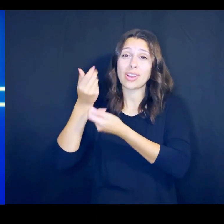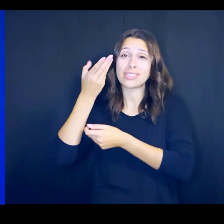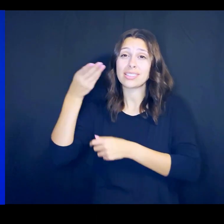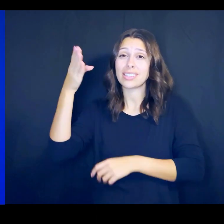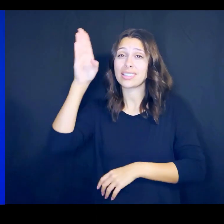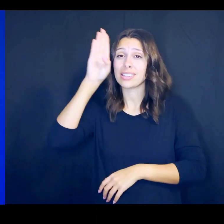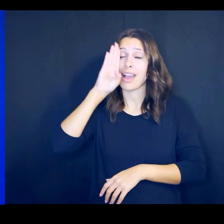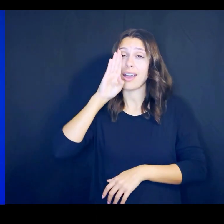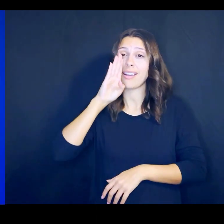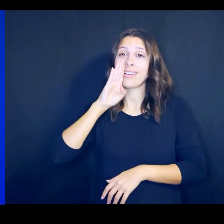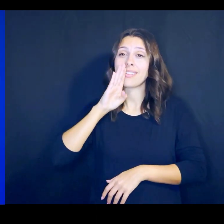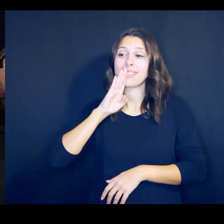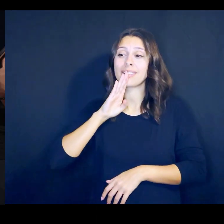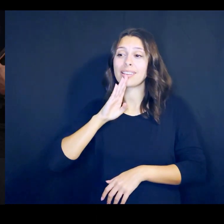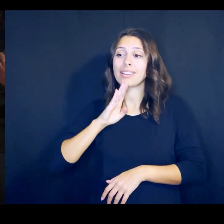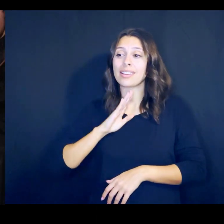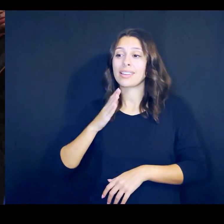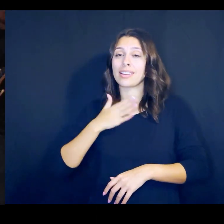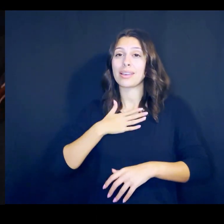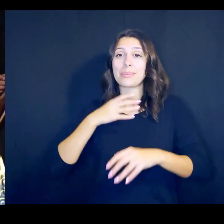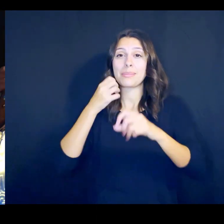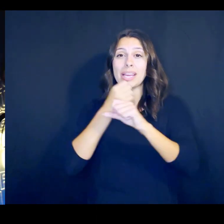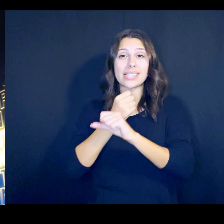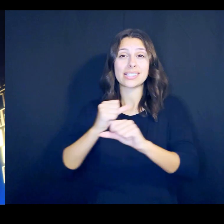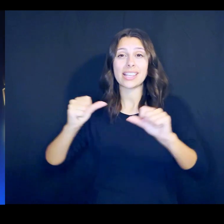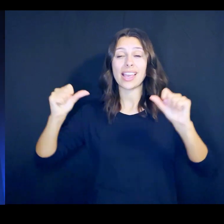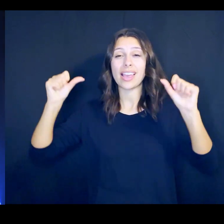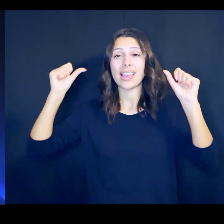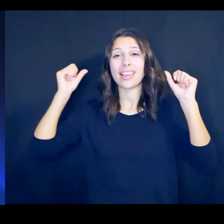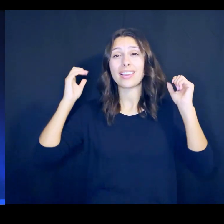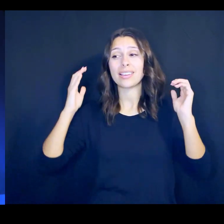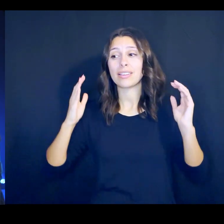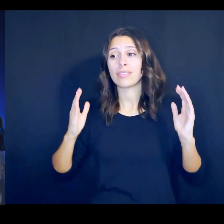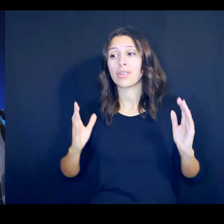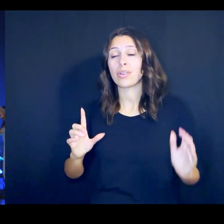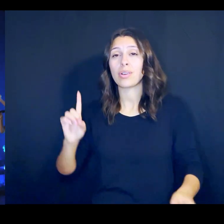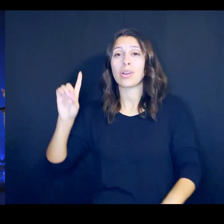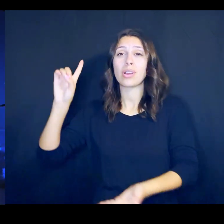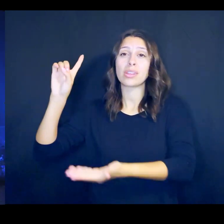fail. I trust in God, my